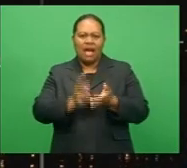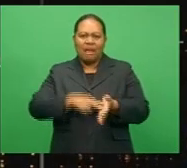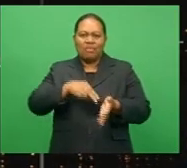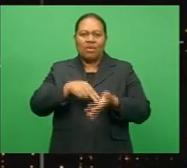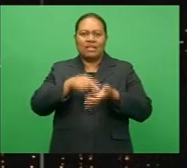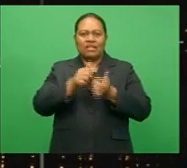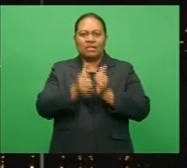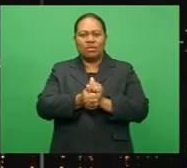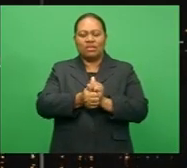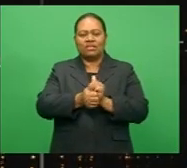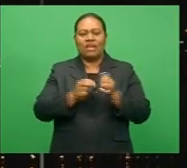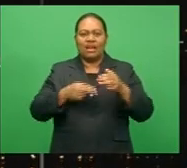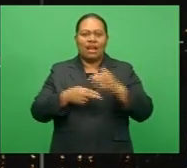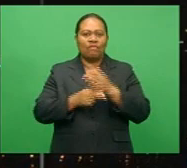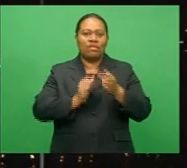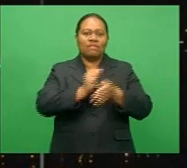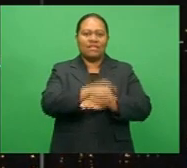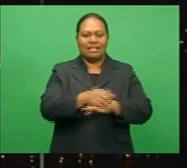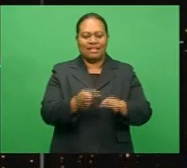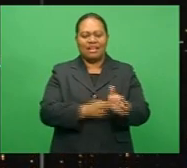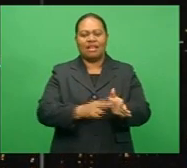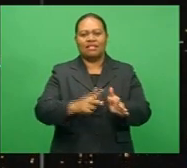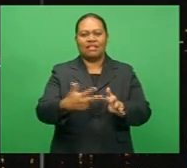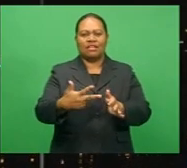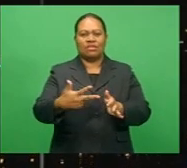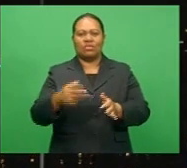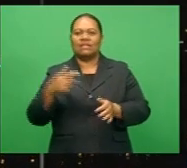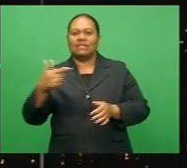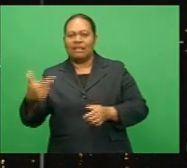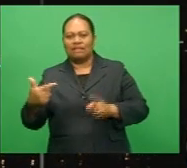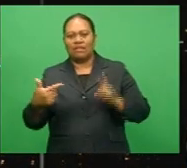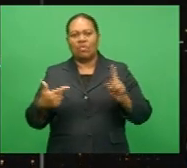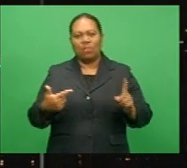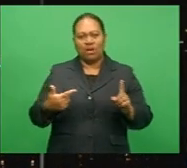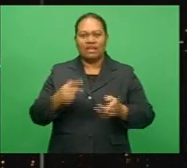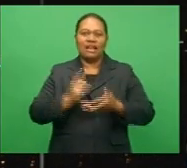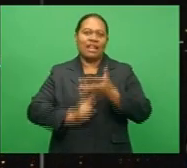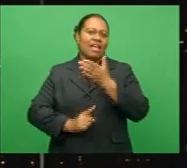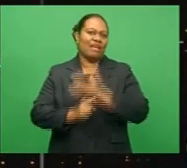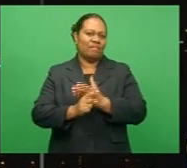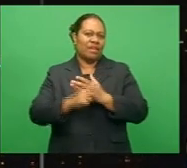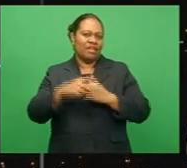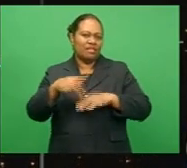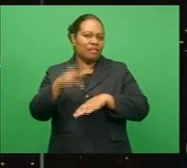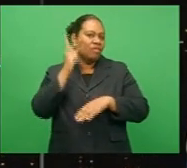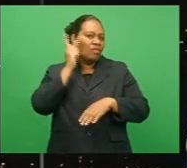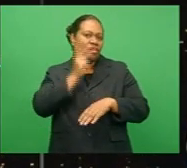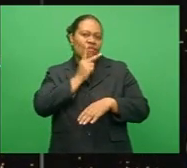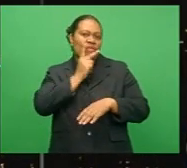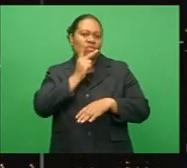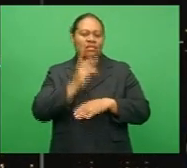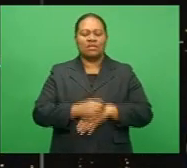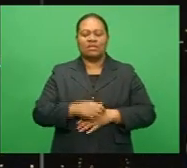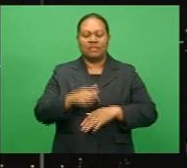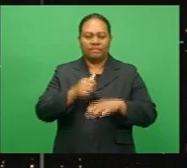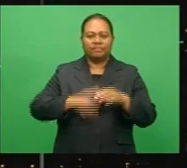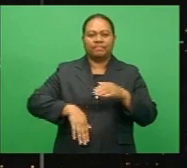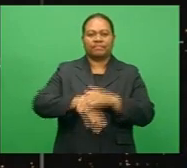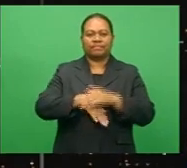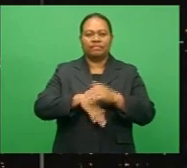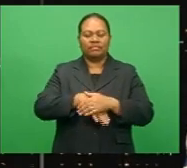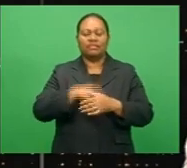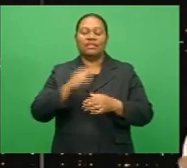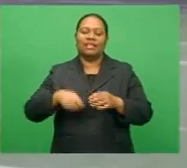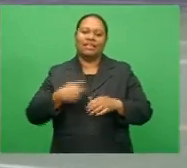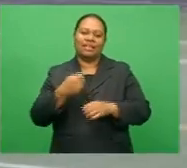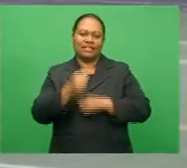yesterday, Navua defeated Nasinu 7-1, which cemented their spot in the Vodafone Premier League for next season. Karolaini Tavi with the